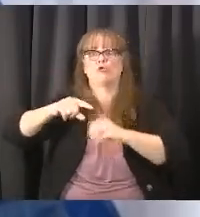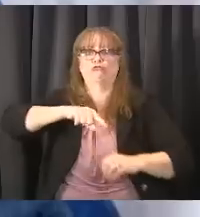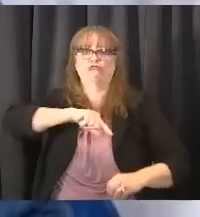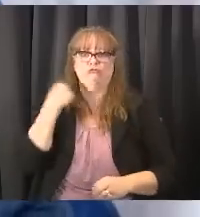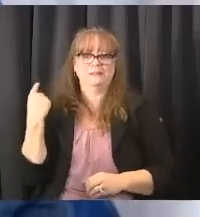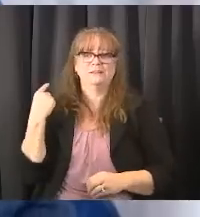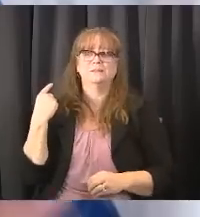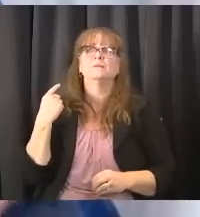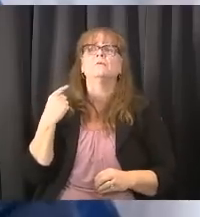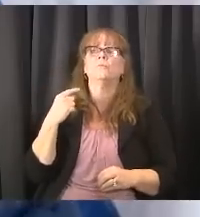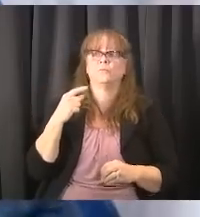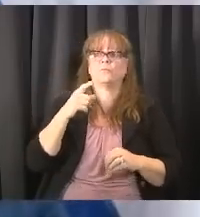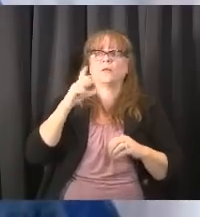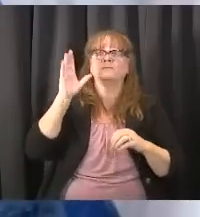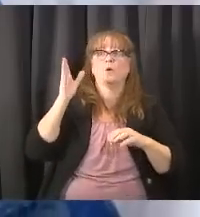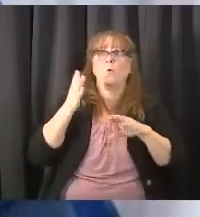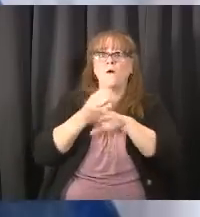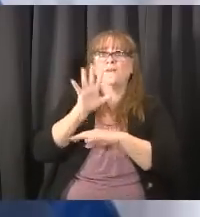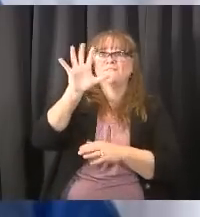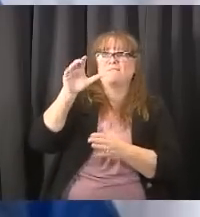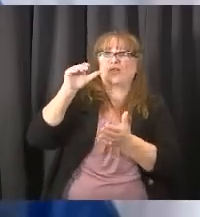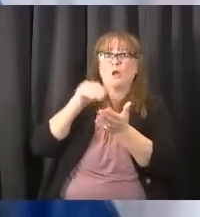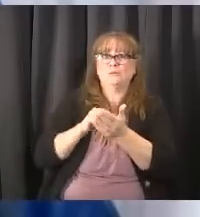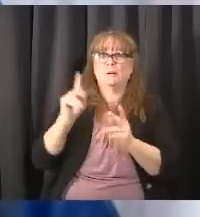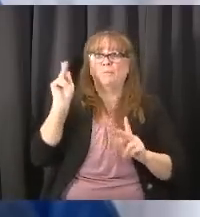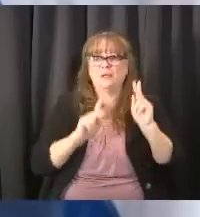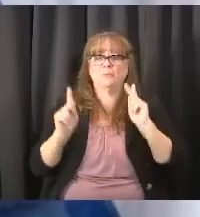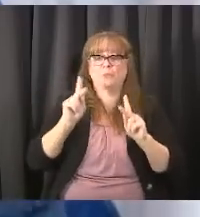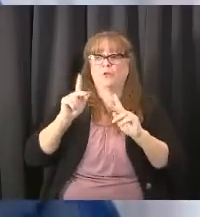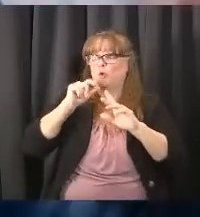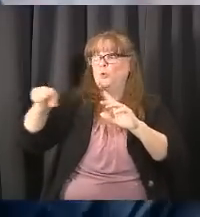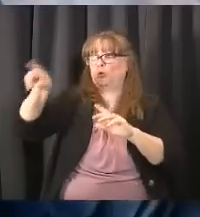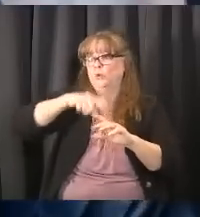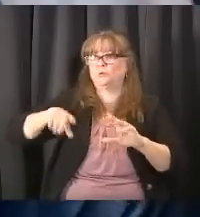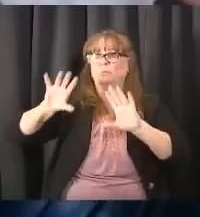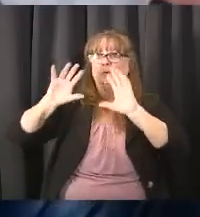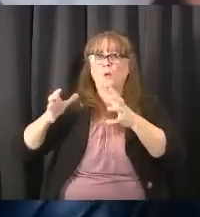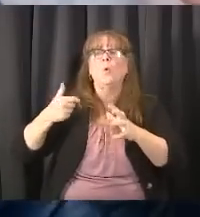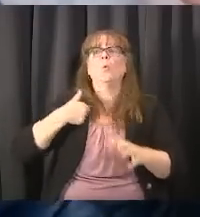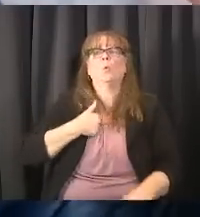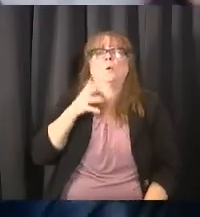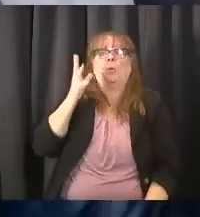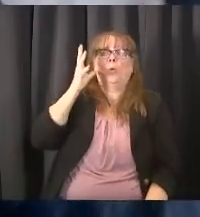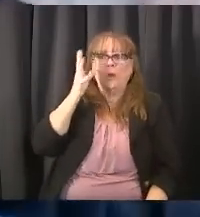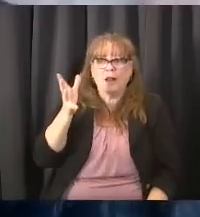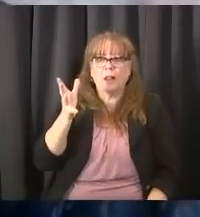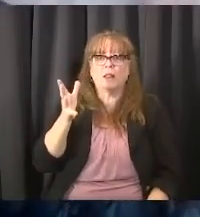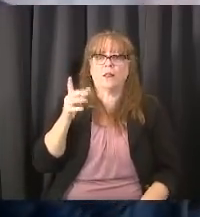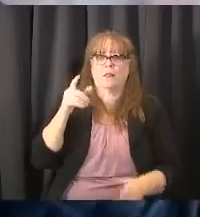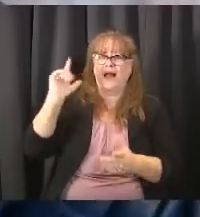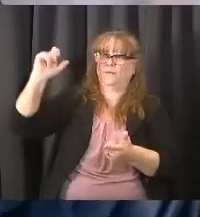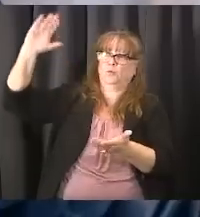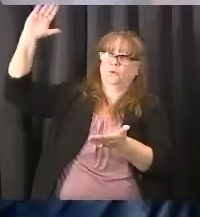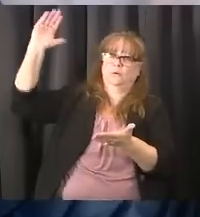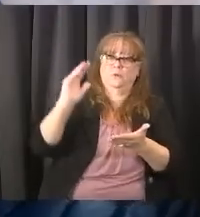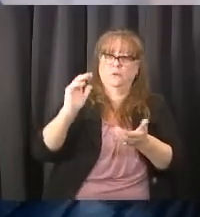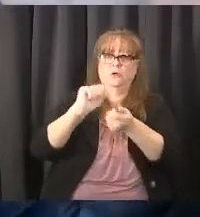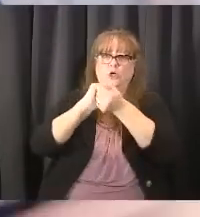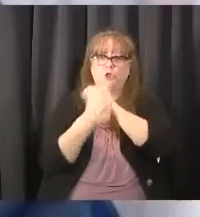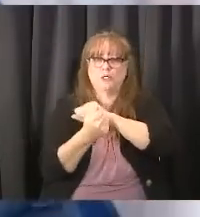guidance. We'll be announcing that in a few days. It'll take place in a few weeks because we don't want to squeeze out an 82-year-old